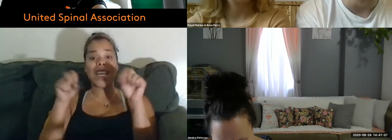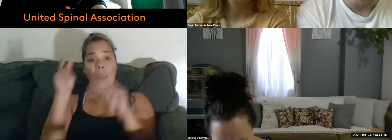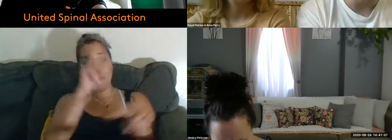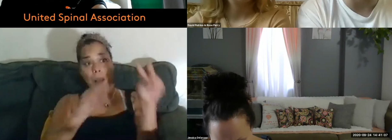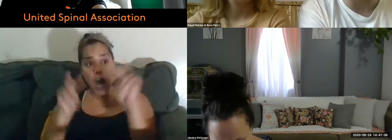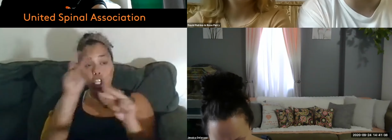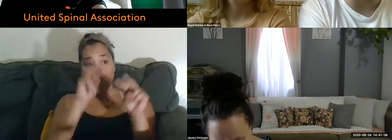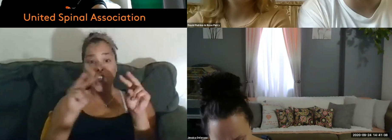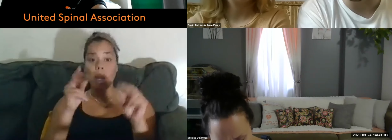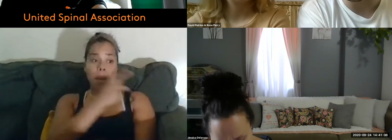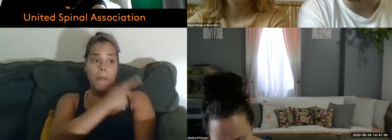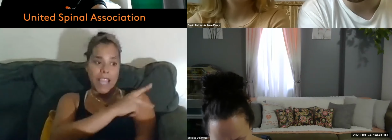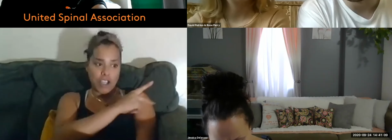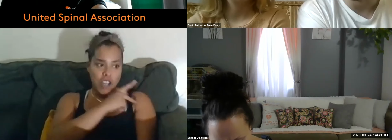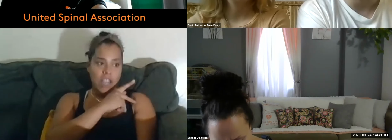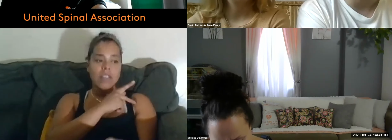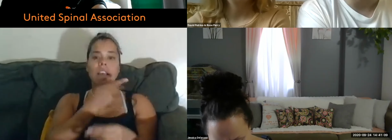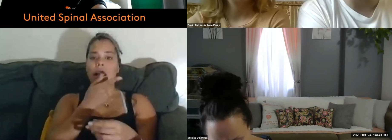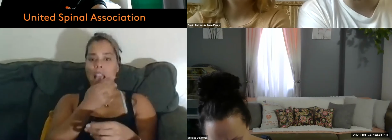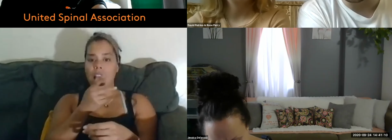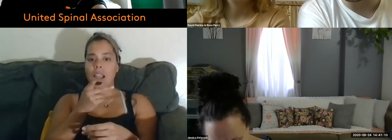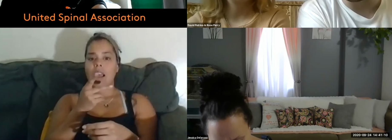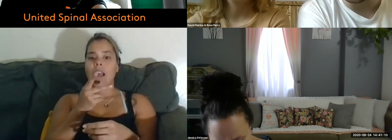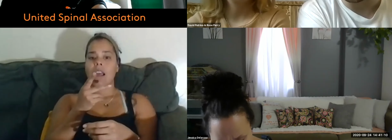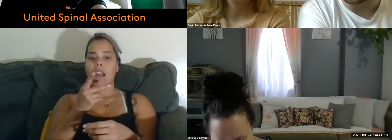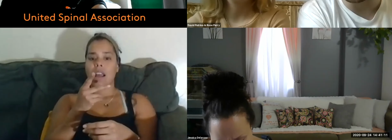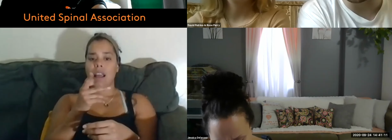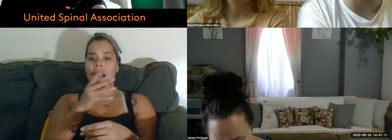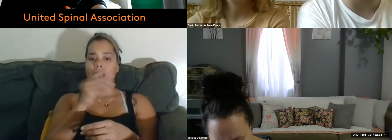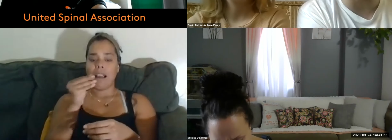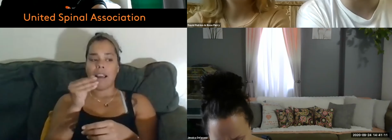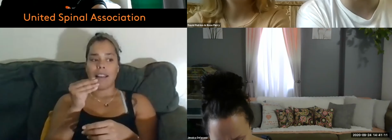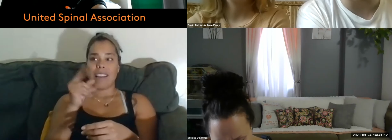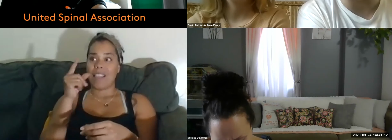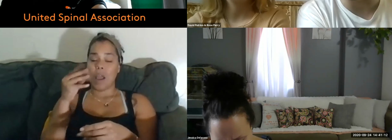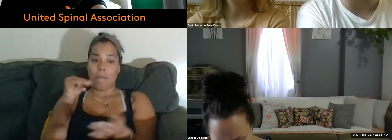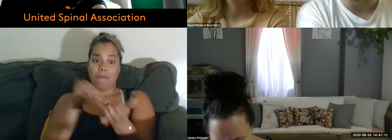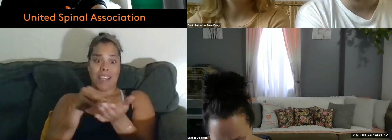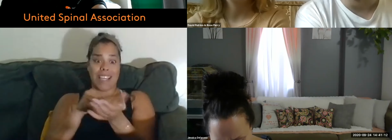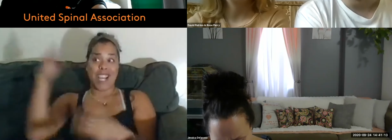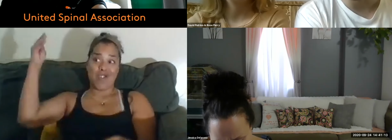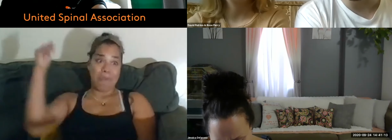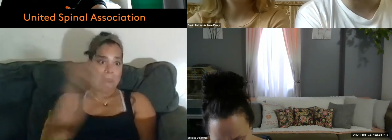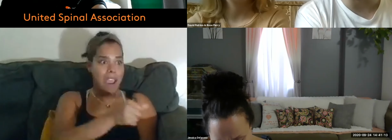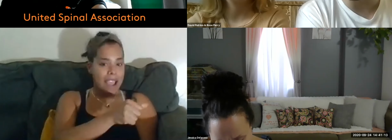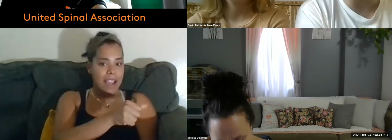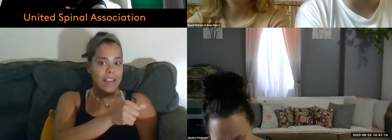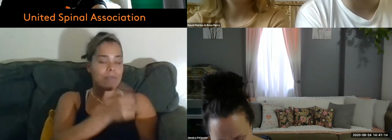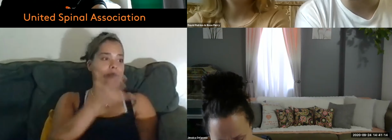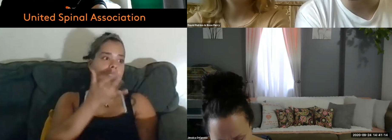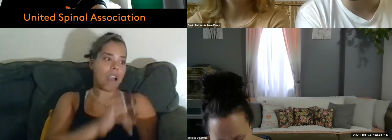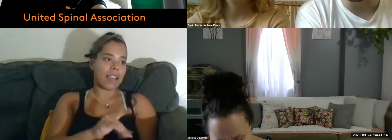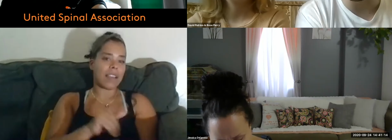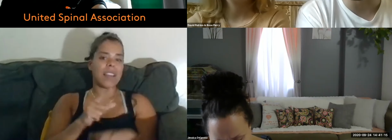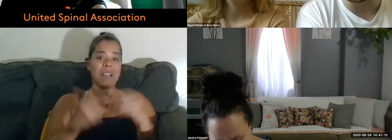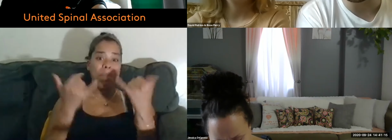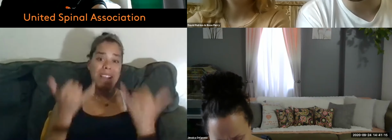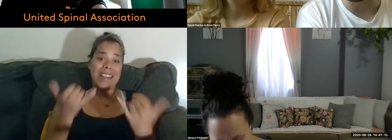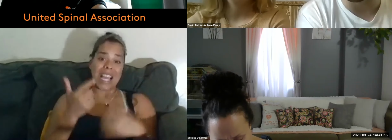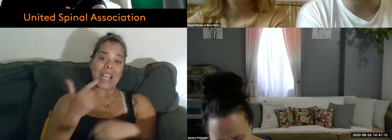covered by Medicaid and Medicare. And in recent months, they've started to say, oh, you know, it's going to be